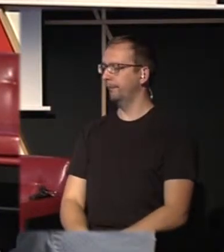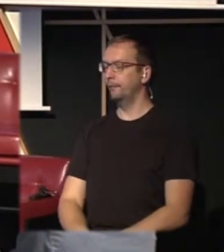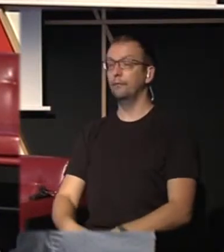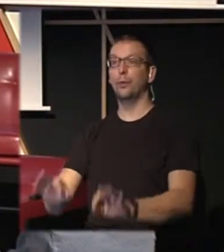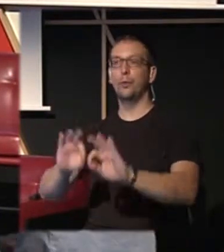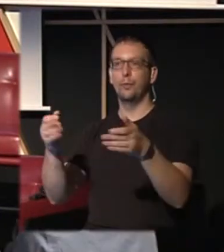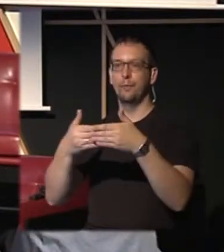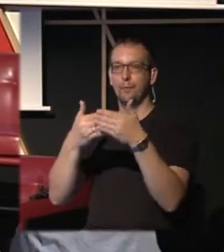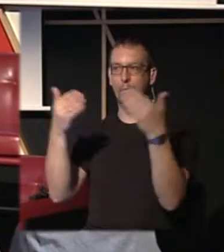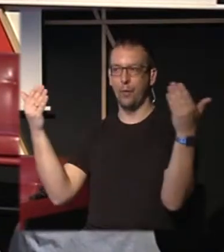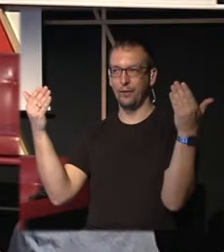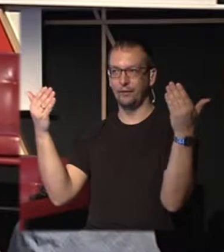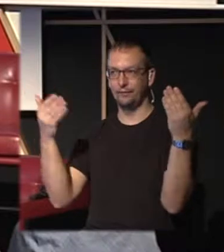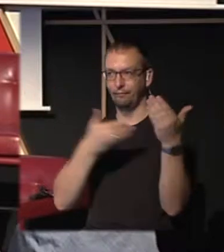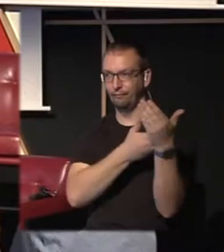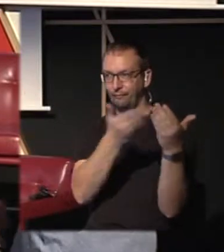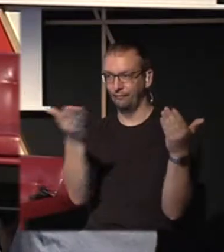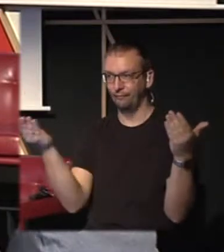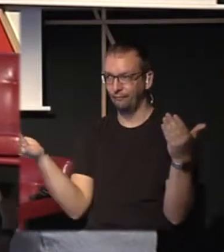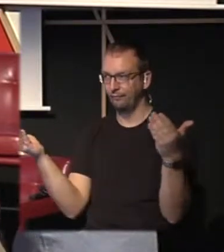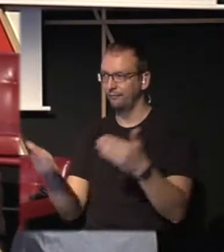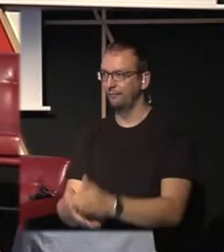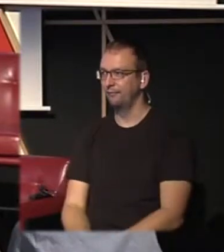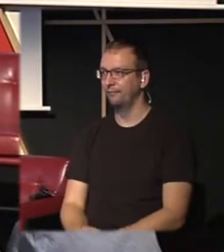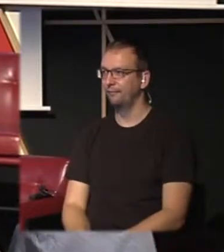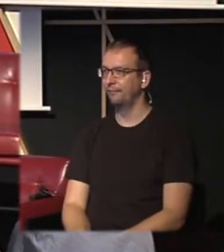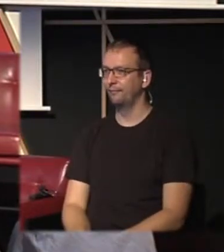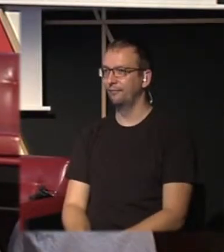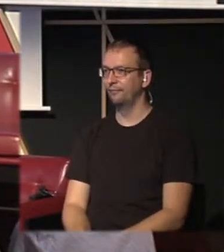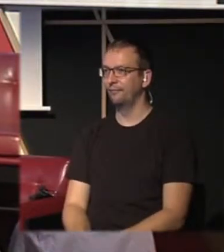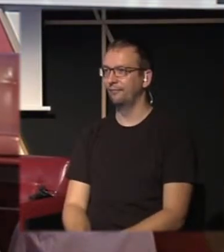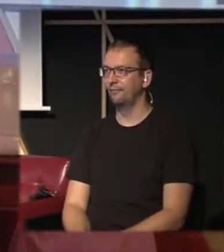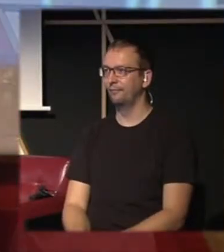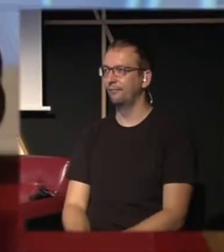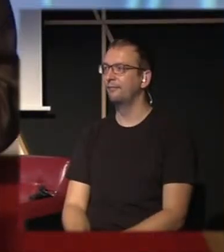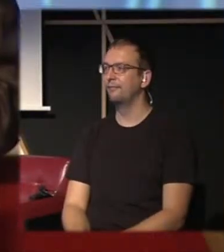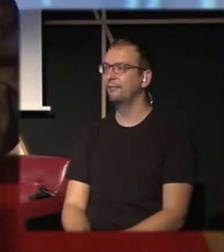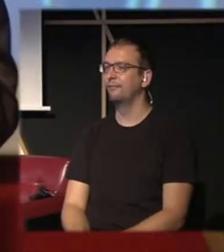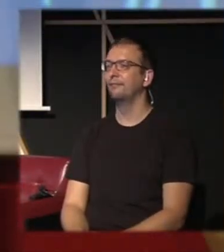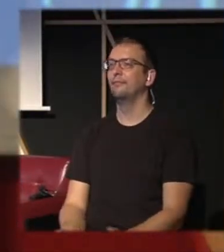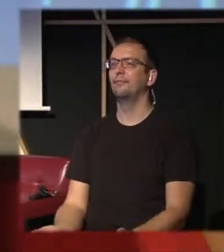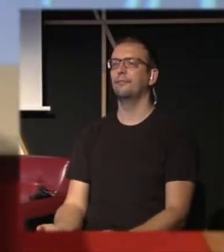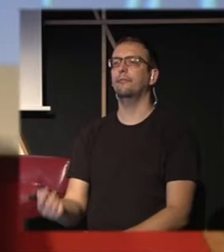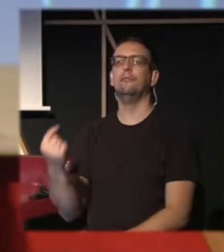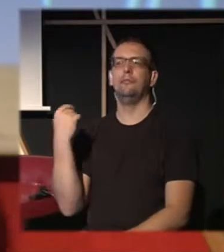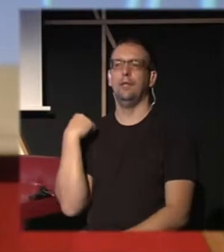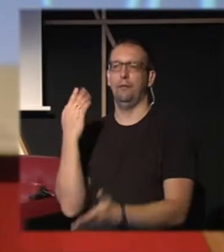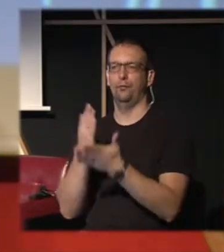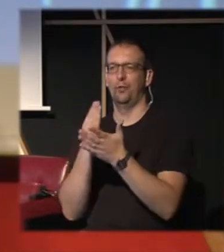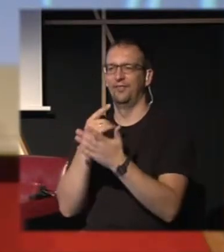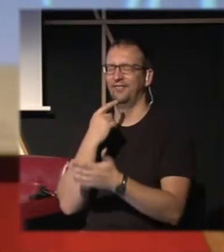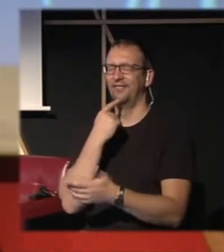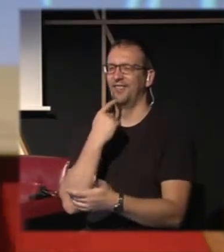Good morning, everybody. As Joanna said, the session is about the impact of the Disability Access